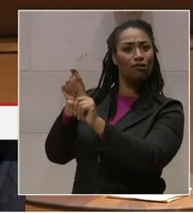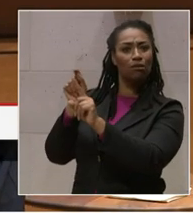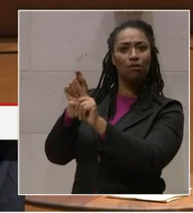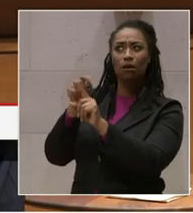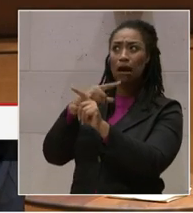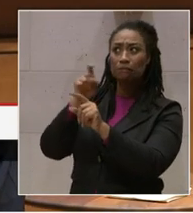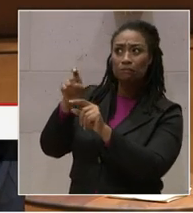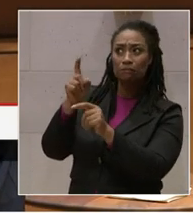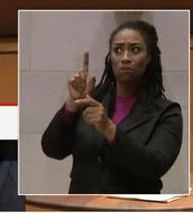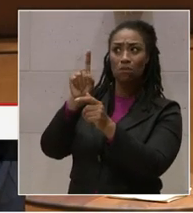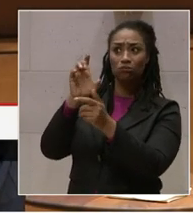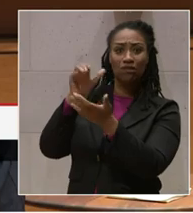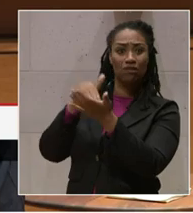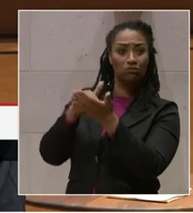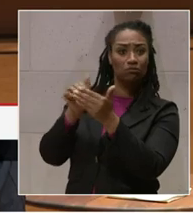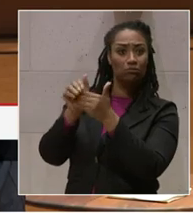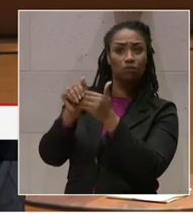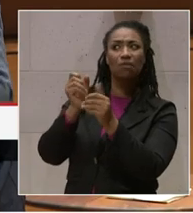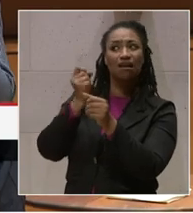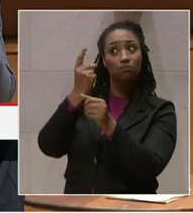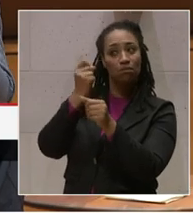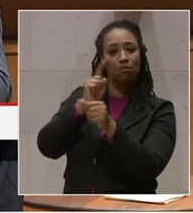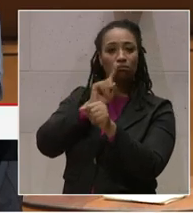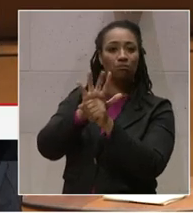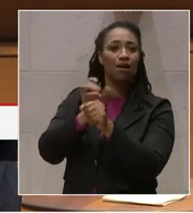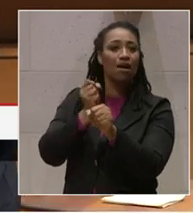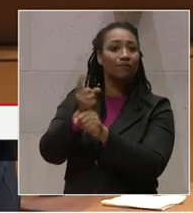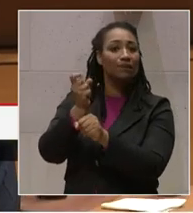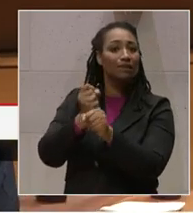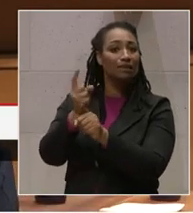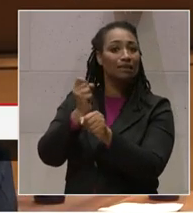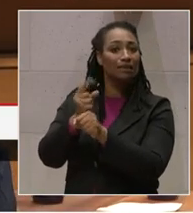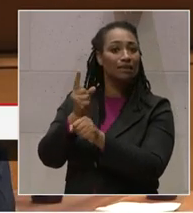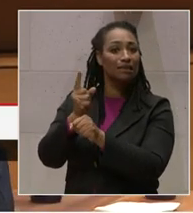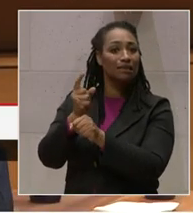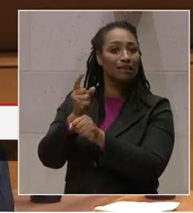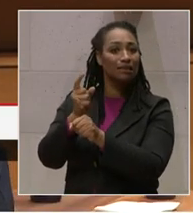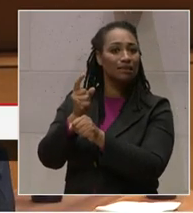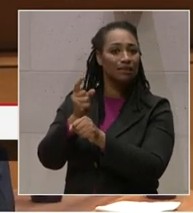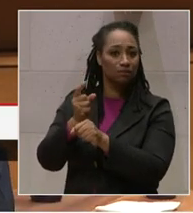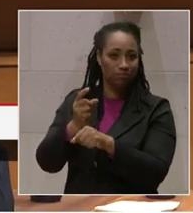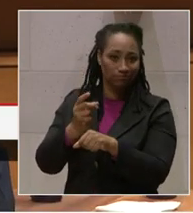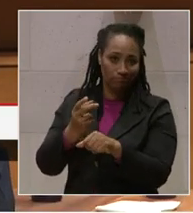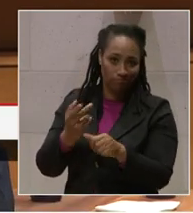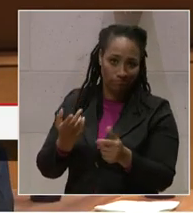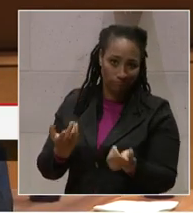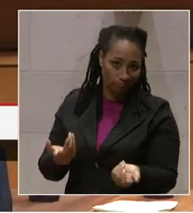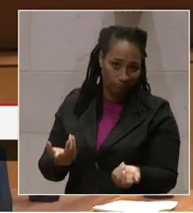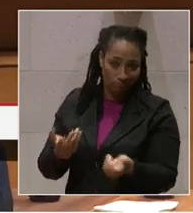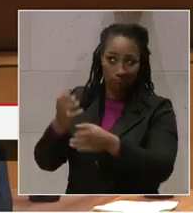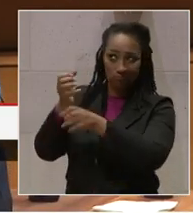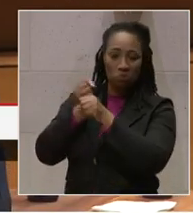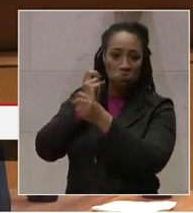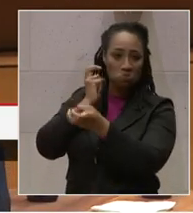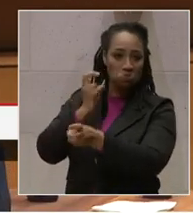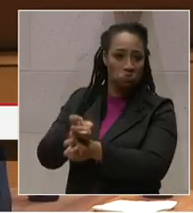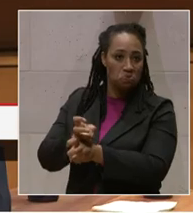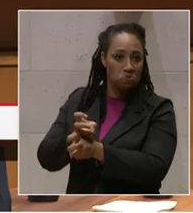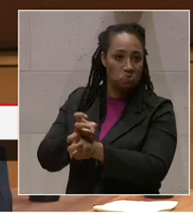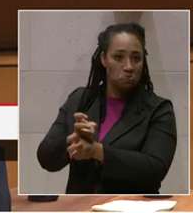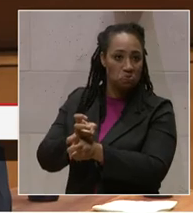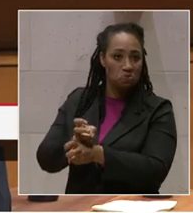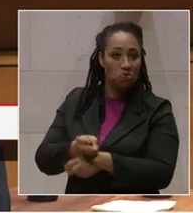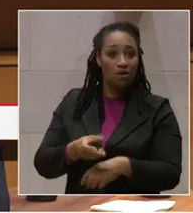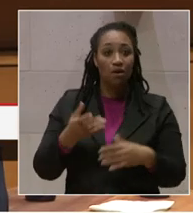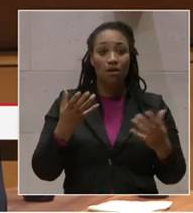those dollars out the door. And the councilwoman who protected those funds is here, Councilmember Anita